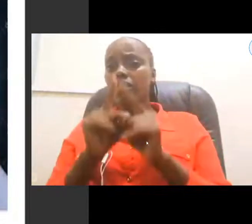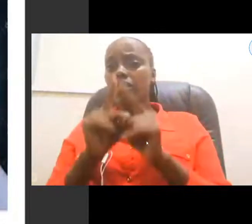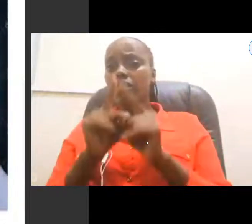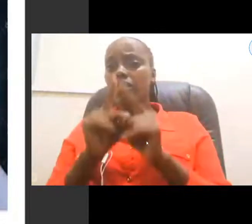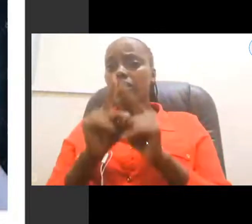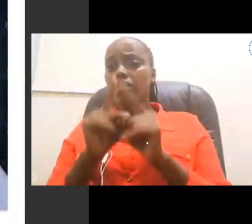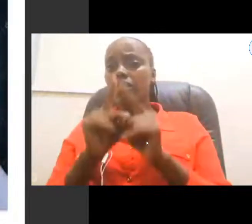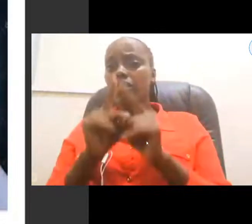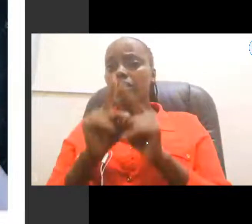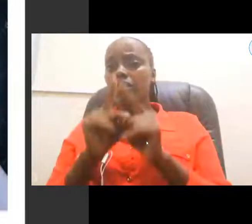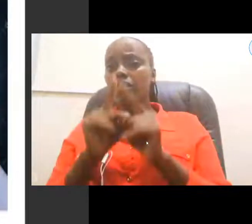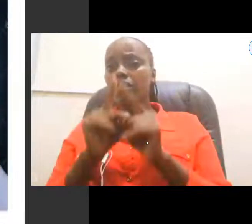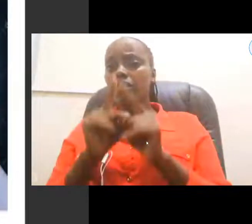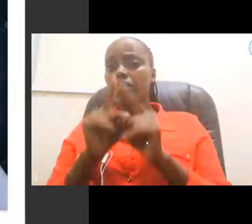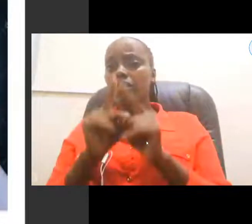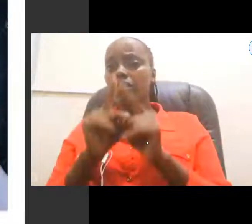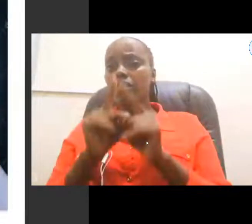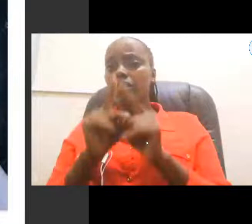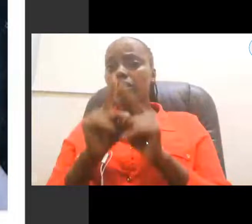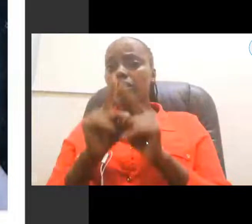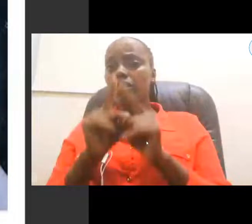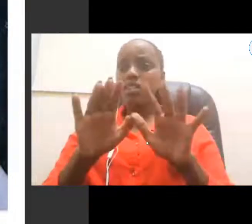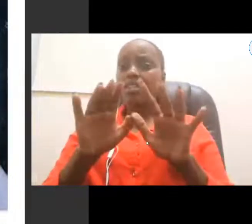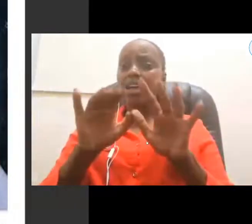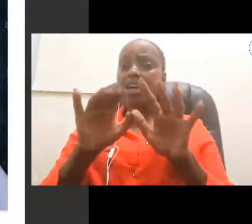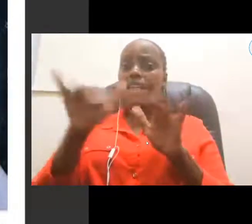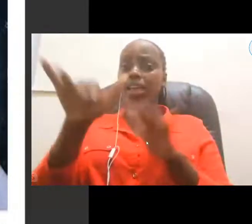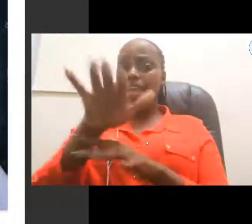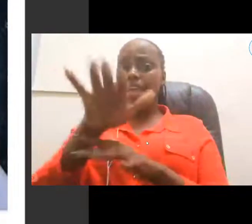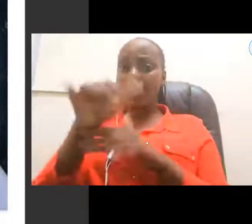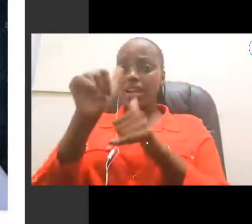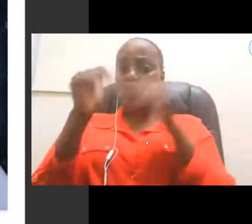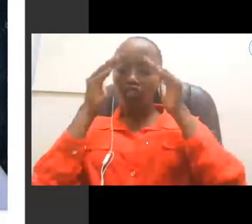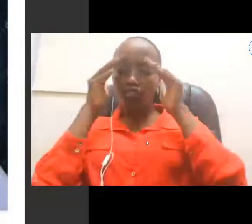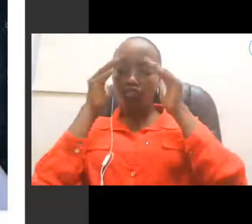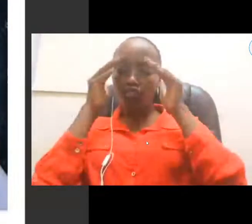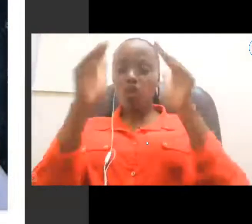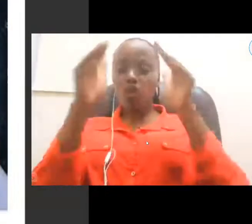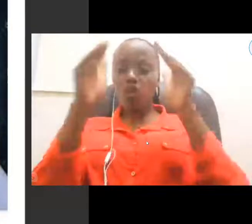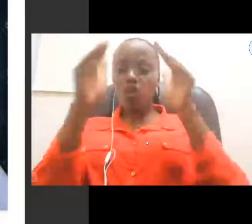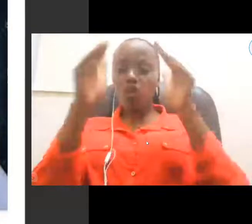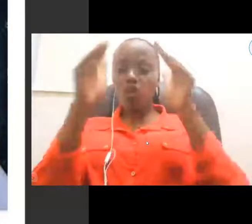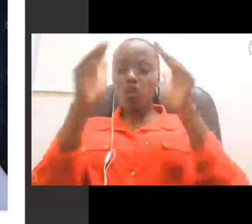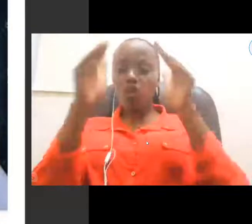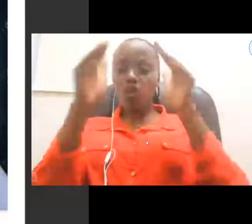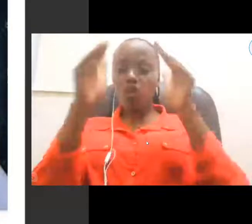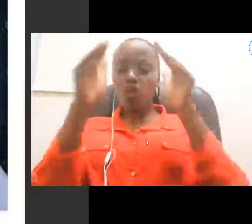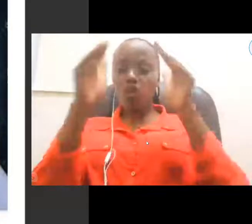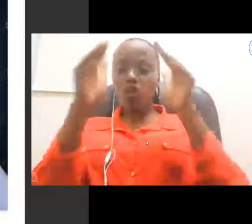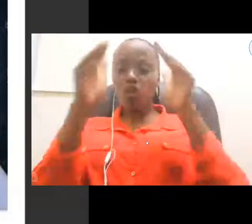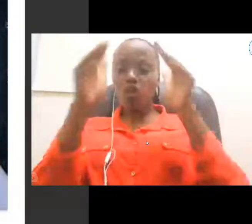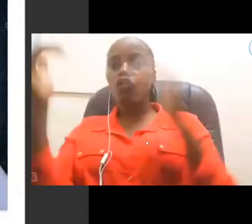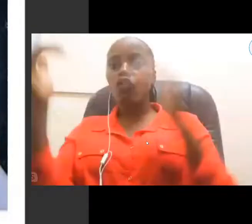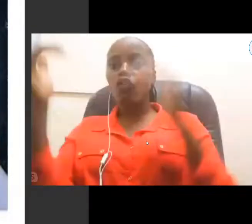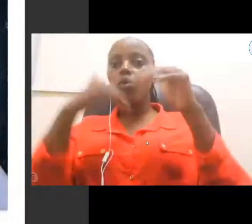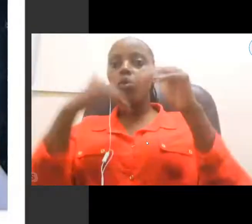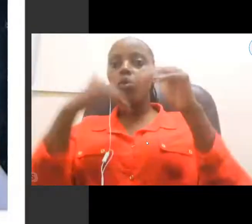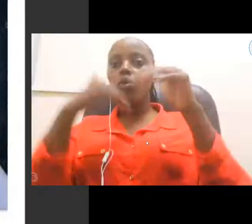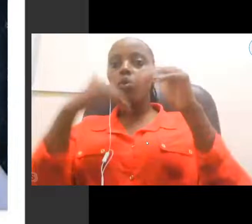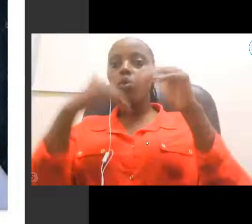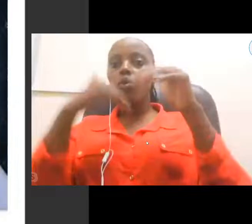the mission, and the strategic goal. The first question, why do we exist as a CSO Forum? This is a purpose-driven